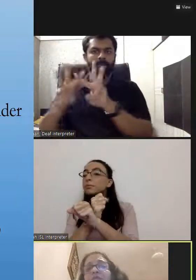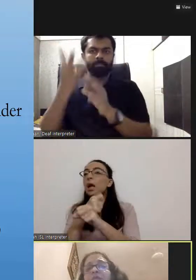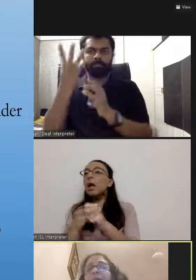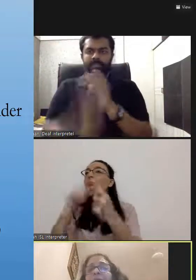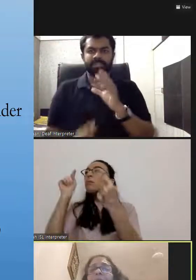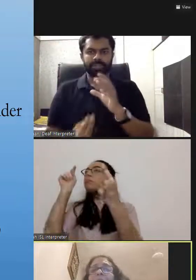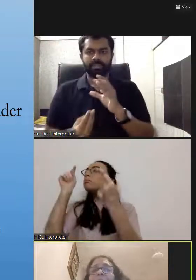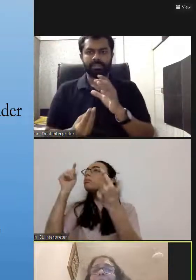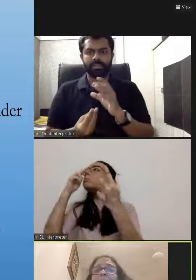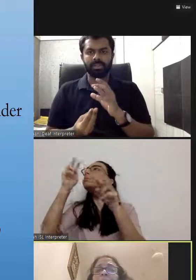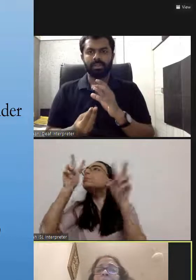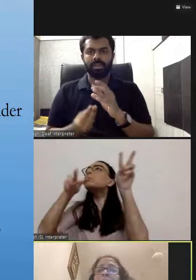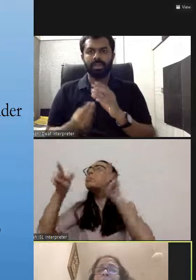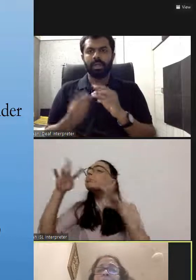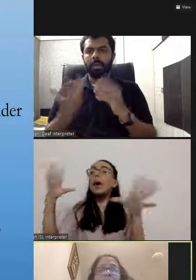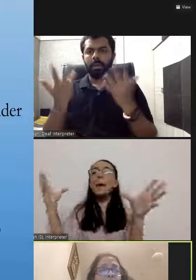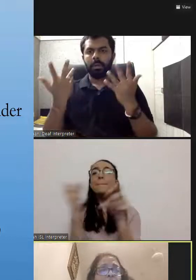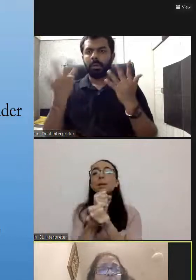linked to